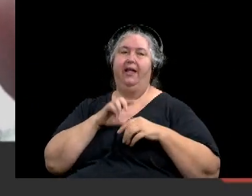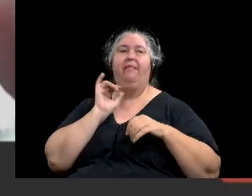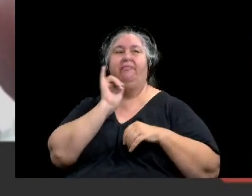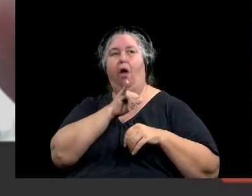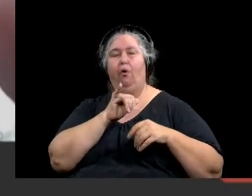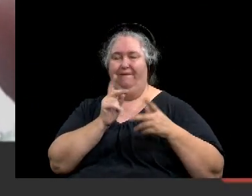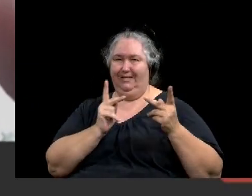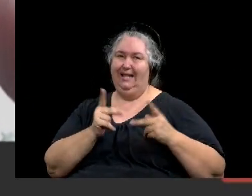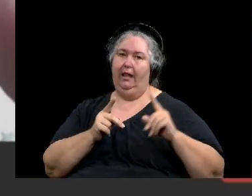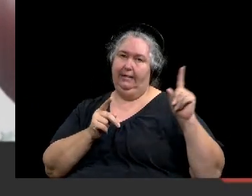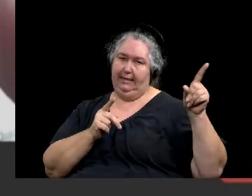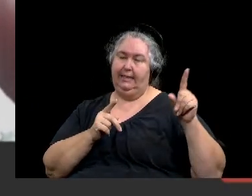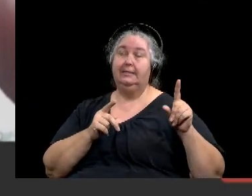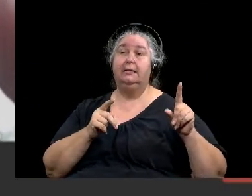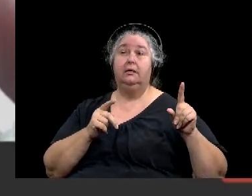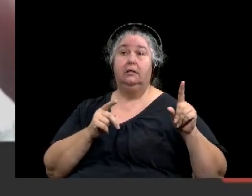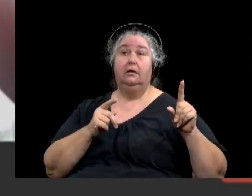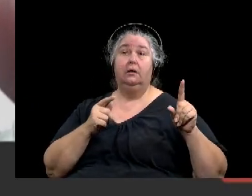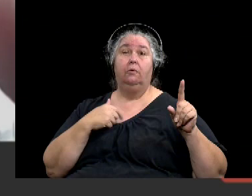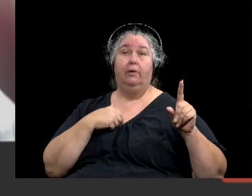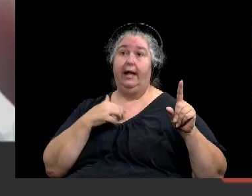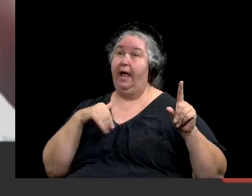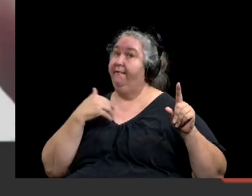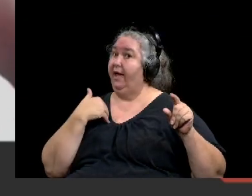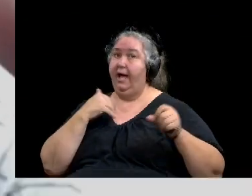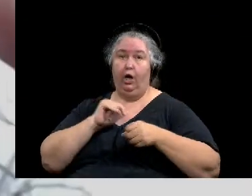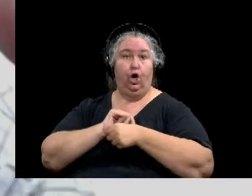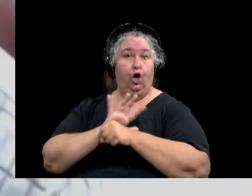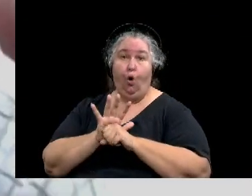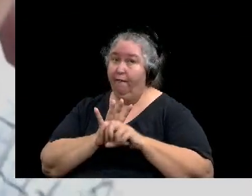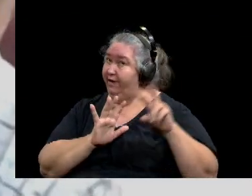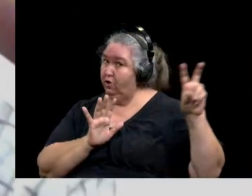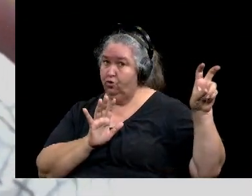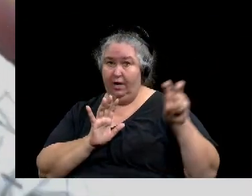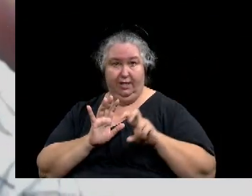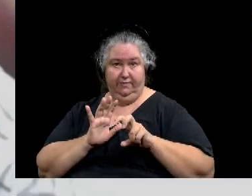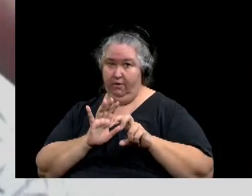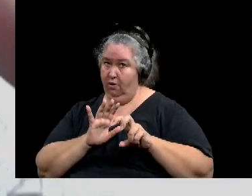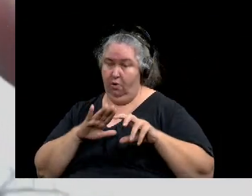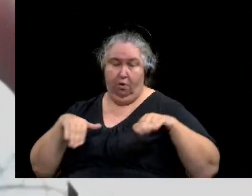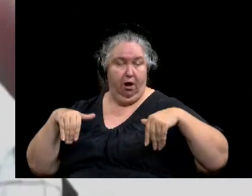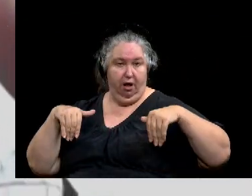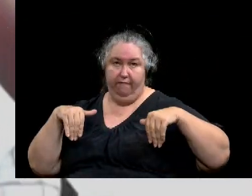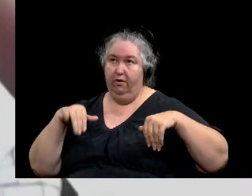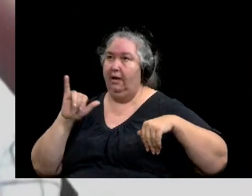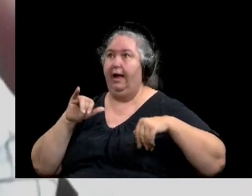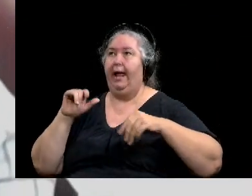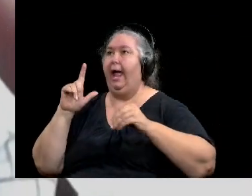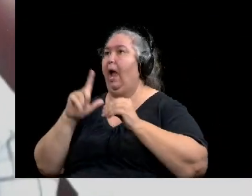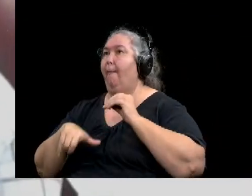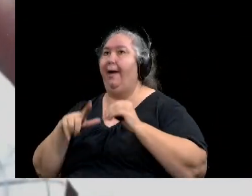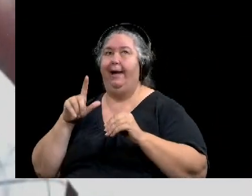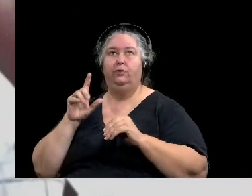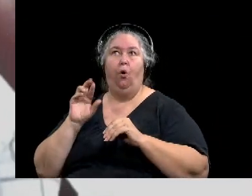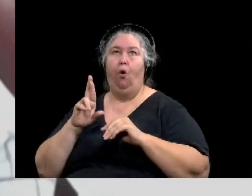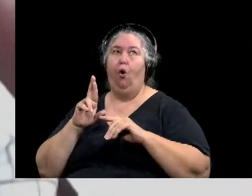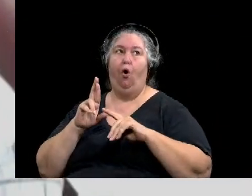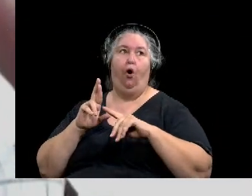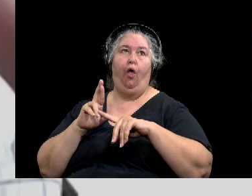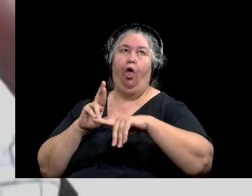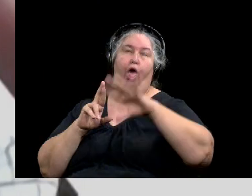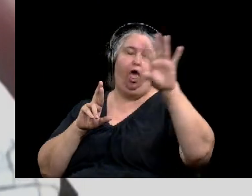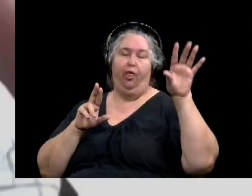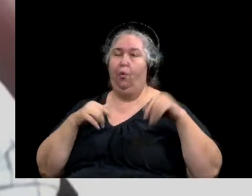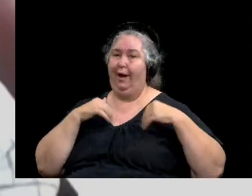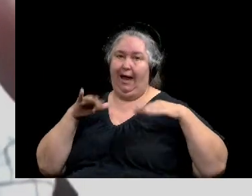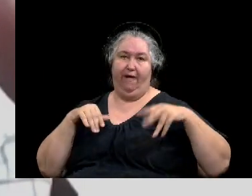facilities. We've not had a COVID patient transferred in from afar, from El Paso or somewhere else across the state in